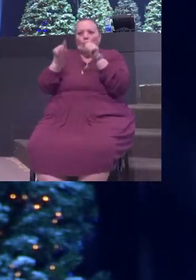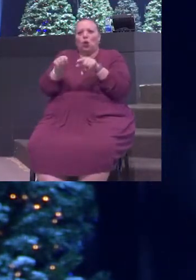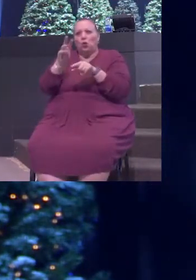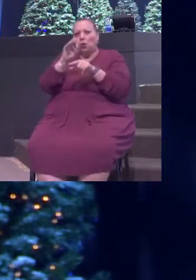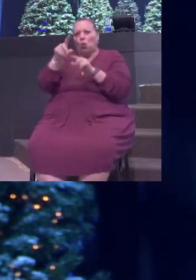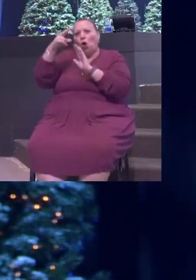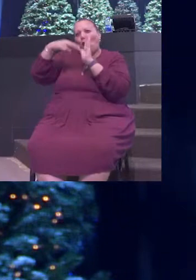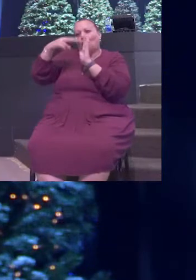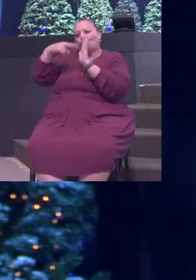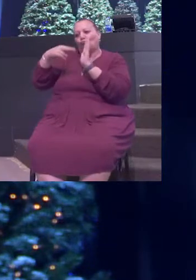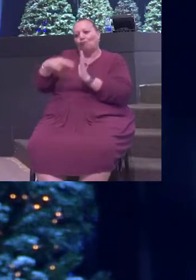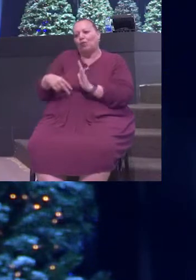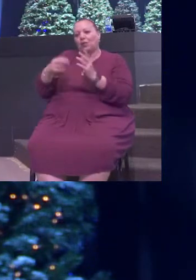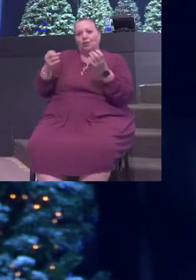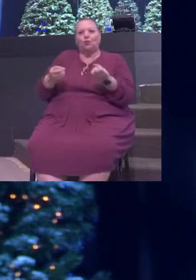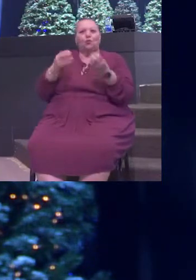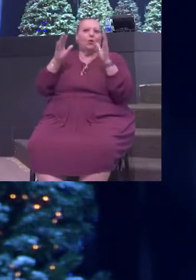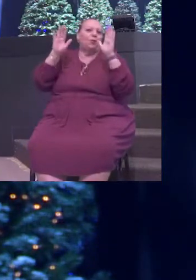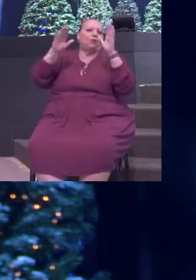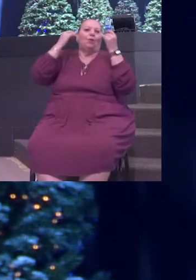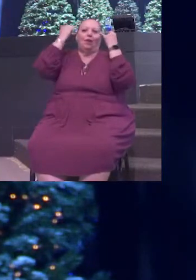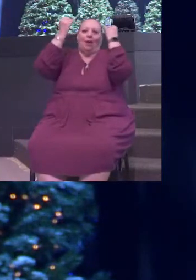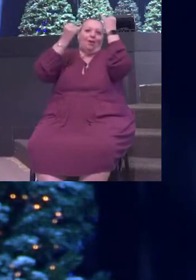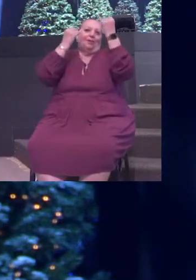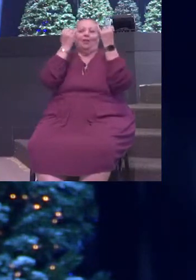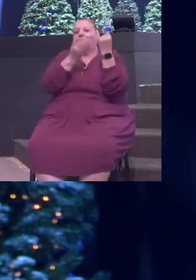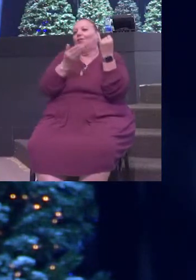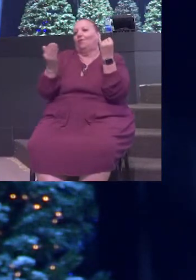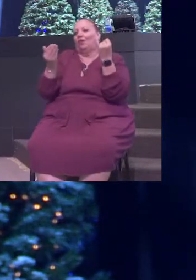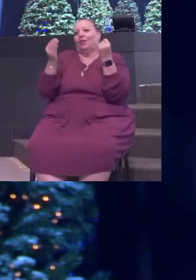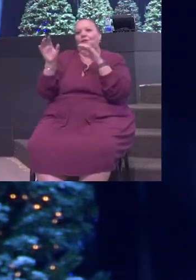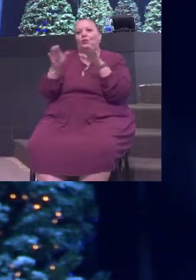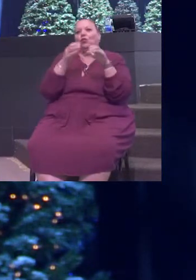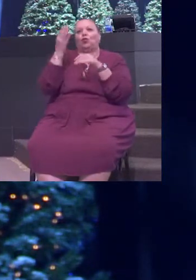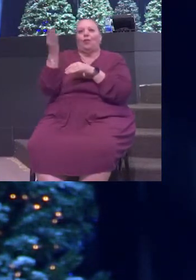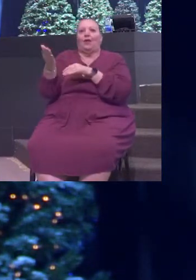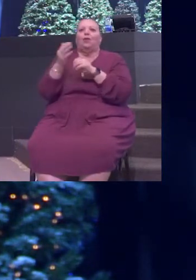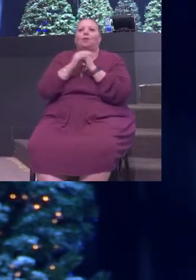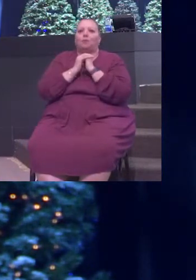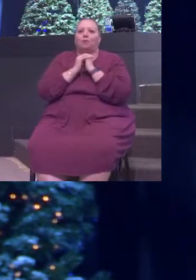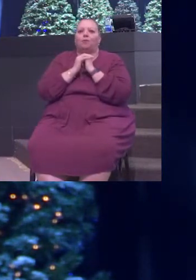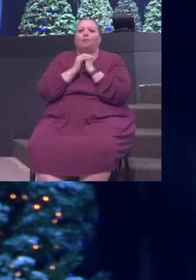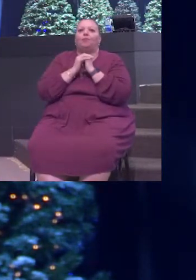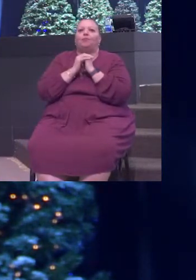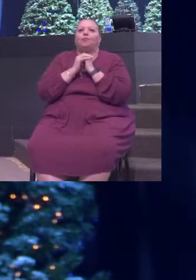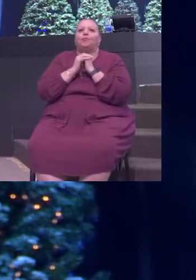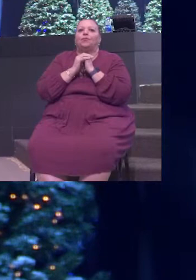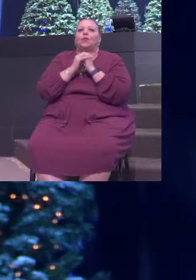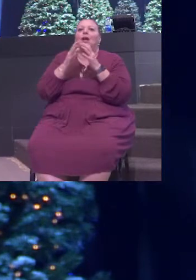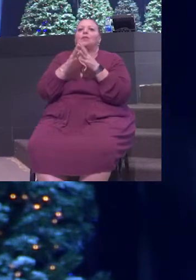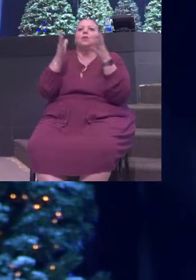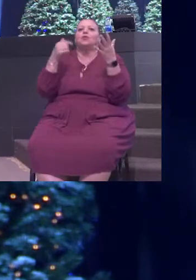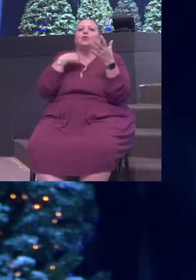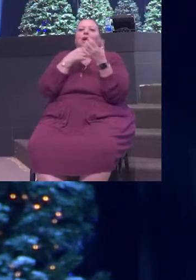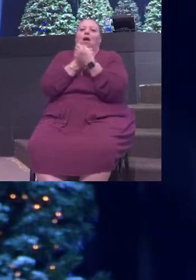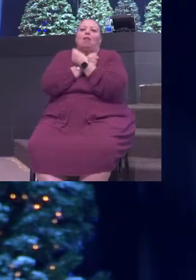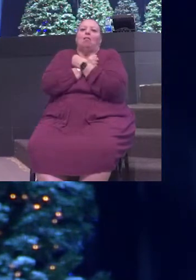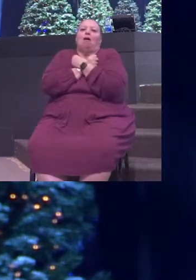and just read down. There's so many great ideas of things to do there. As much as I love to